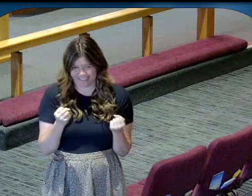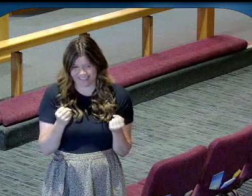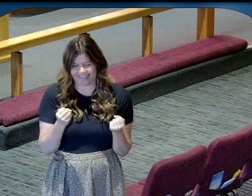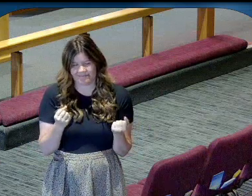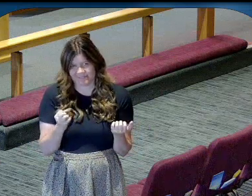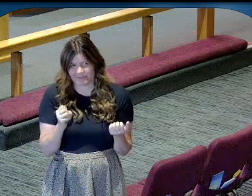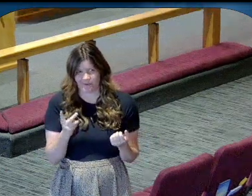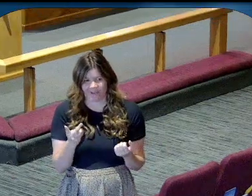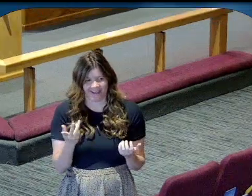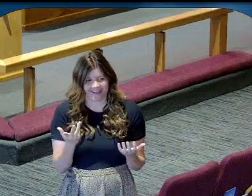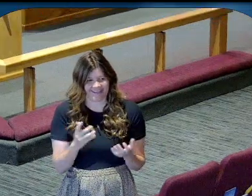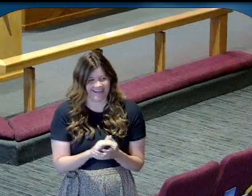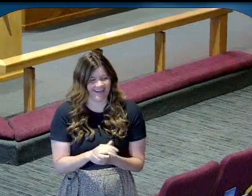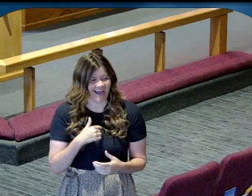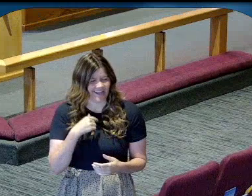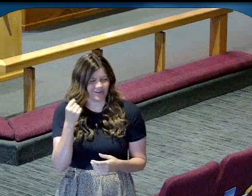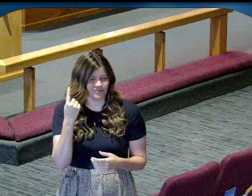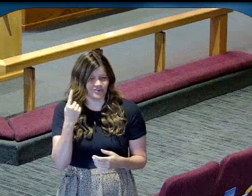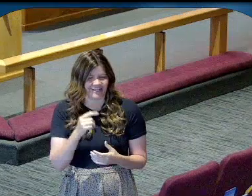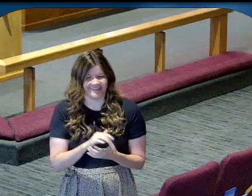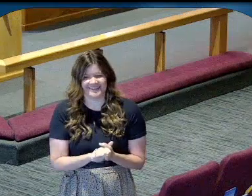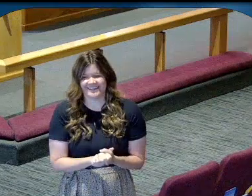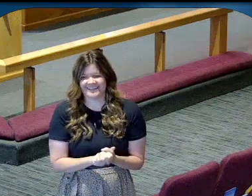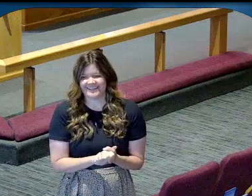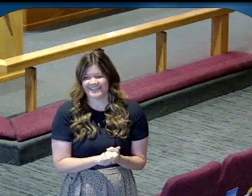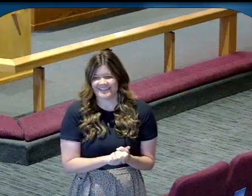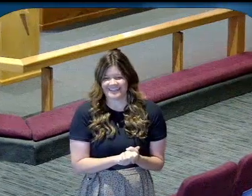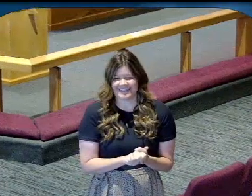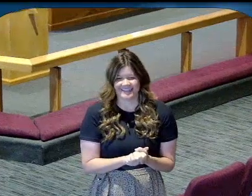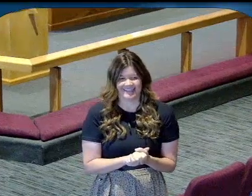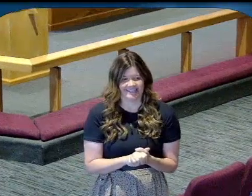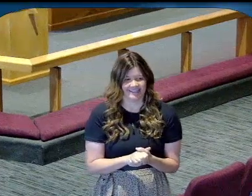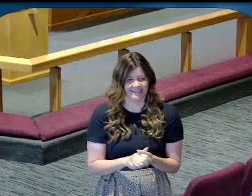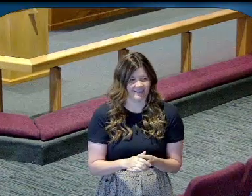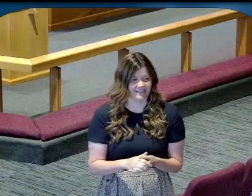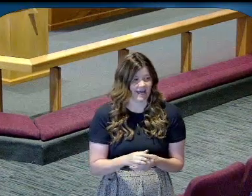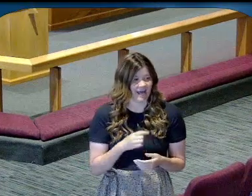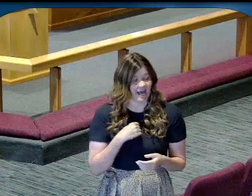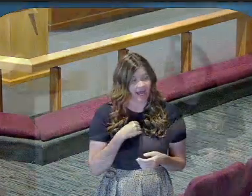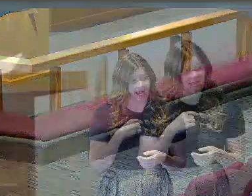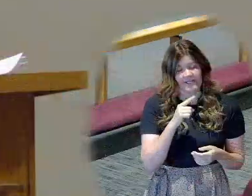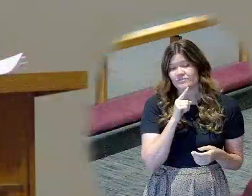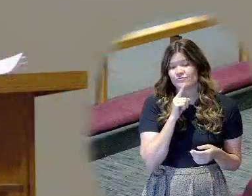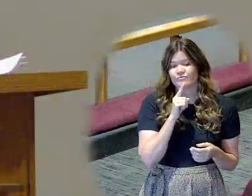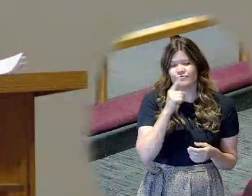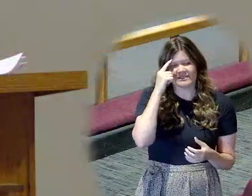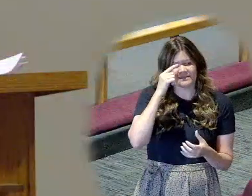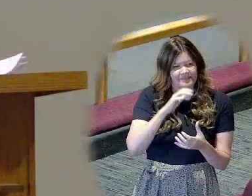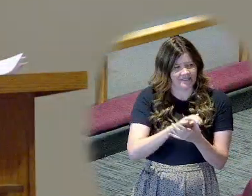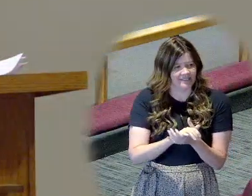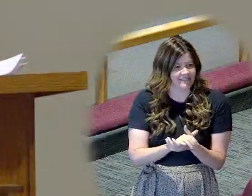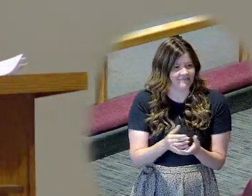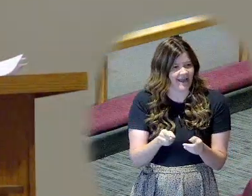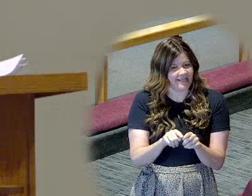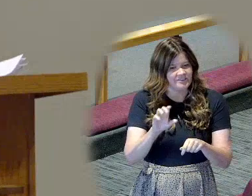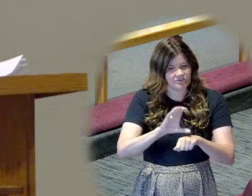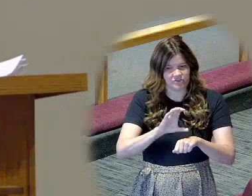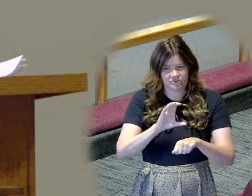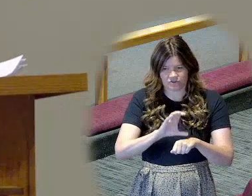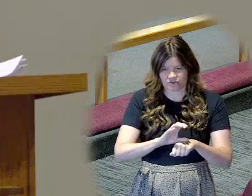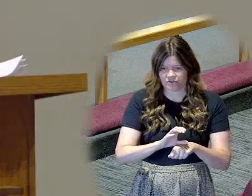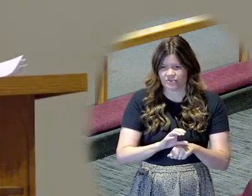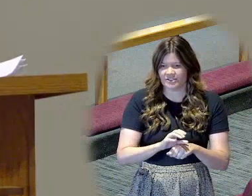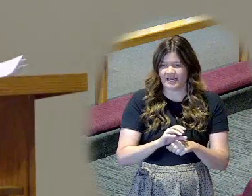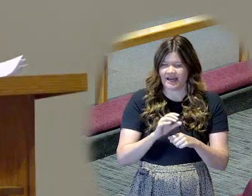you. I'm just teasing. I really do believe, though, as the church has sung the